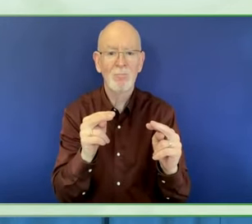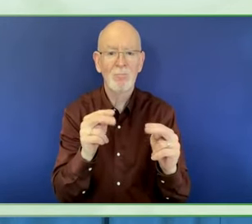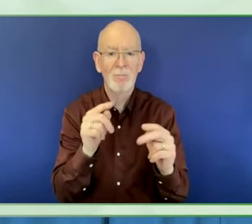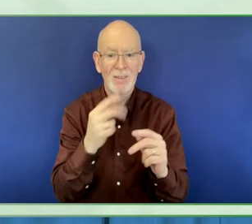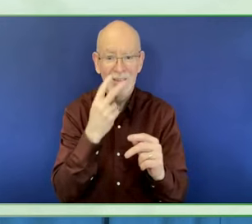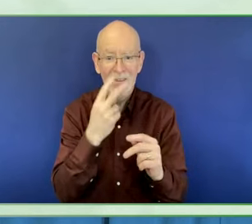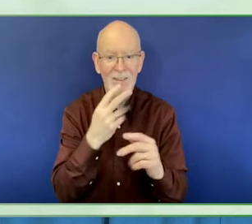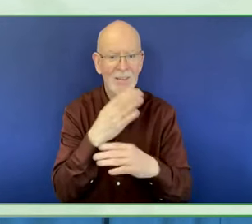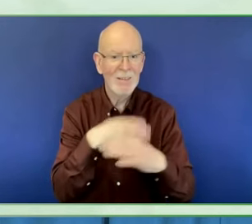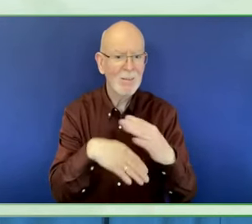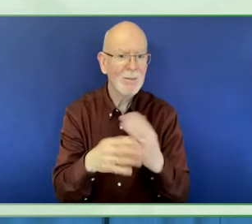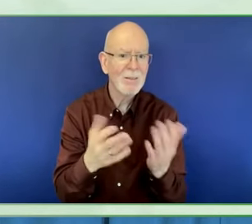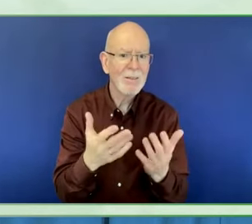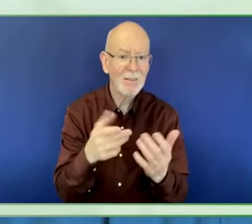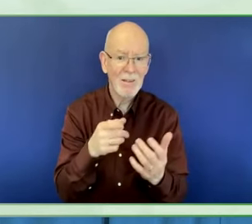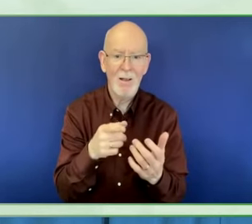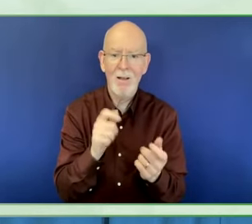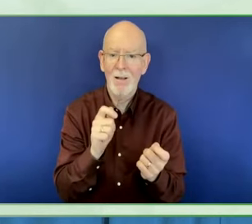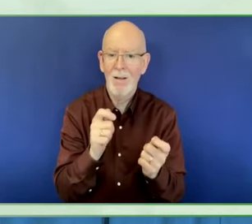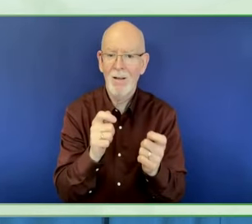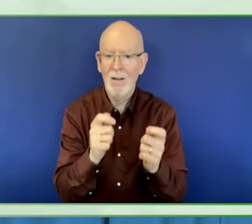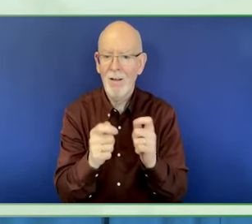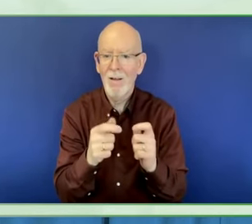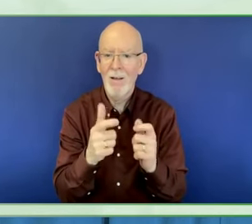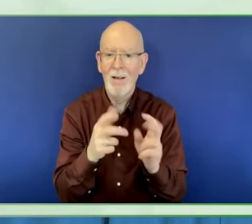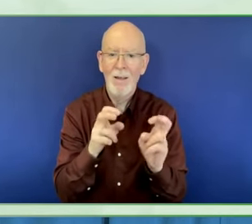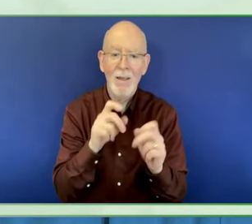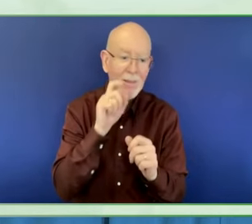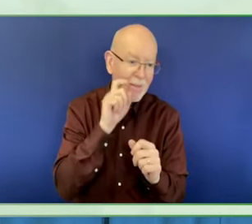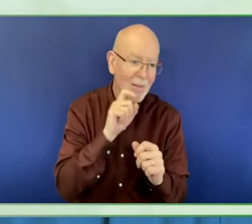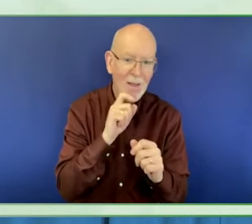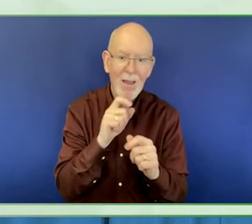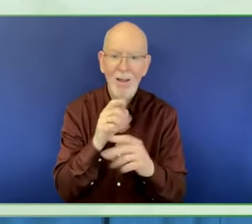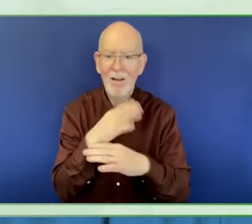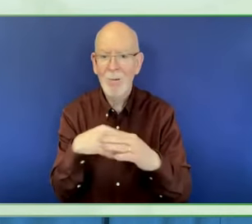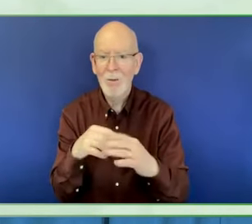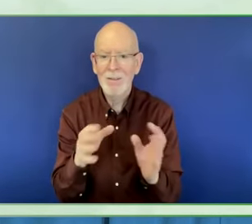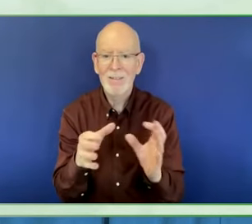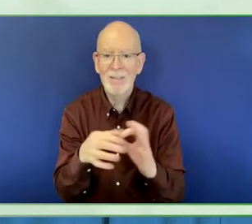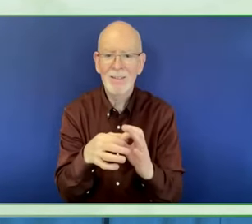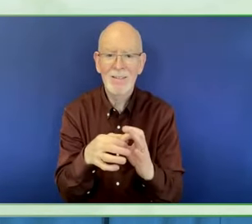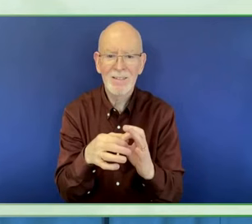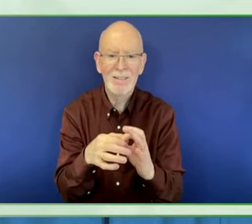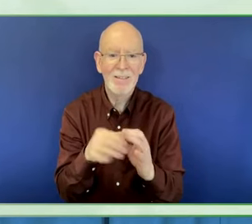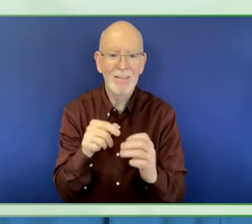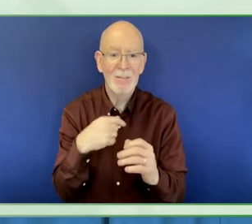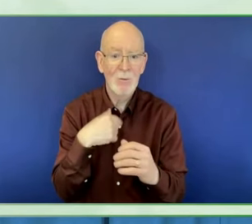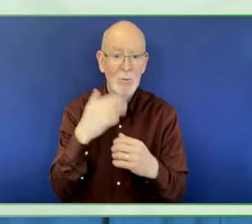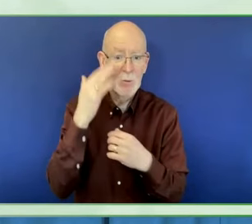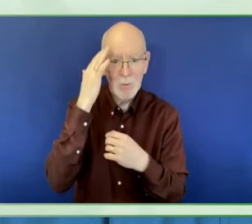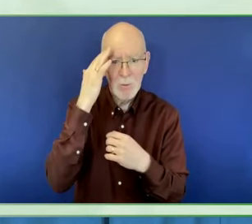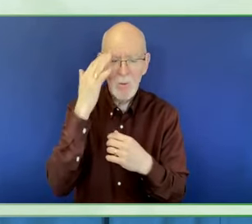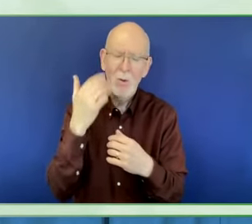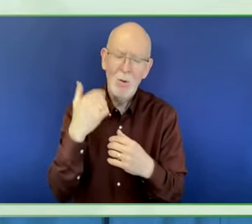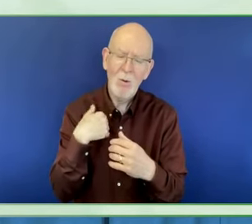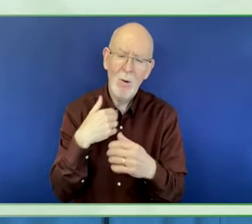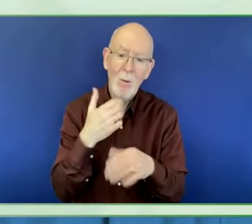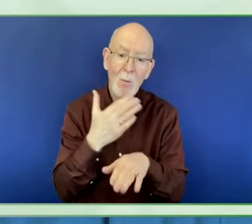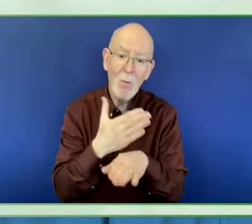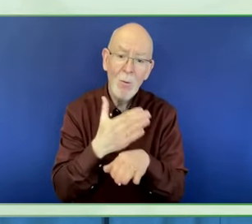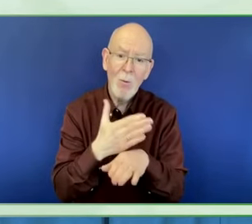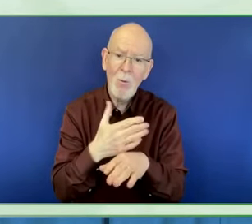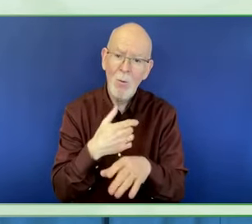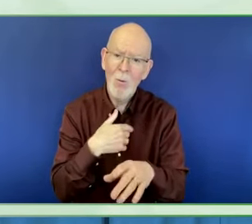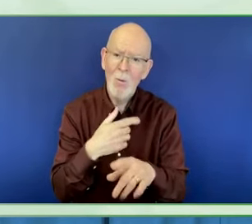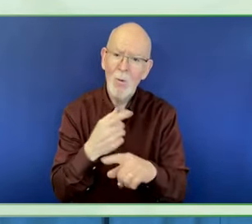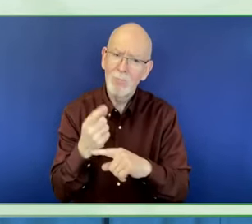that's not a sexually transmitted disease. That's actually villains, victims, and inspiration. And so what do we see? We see it in the film